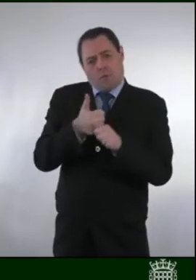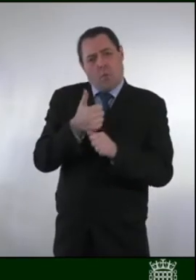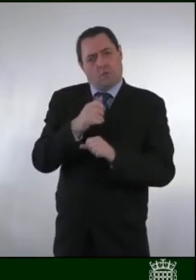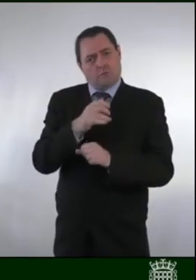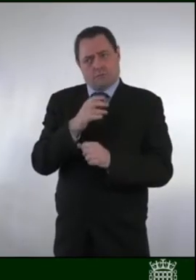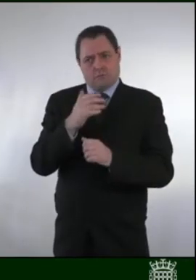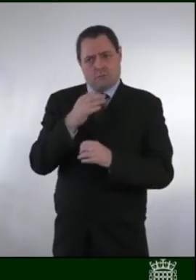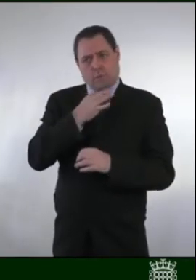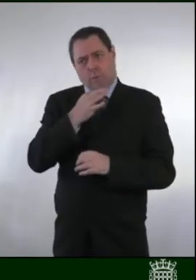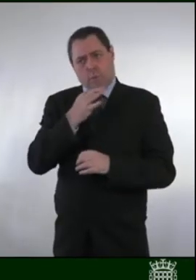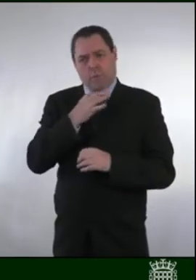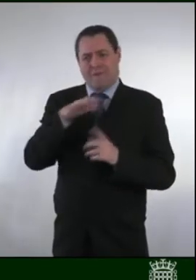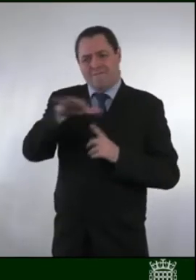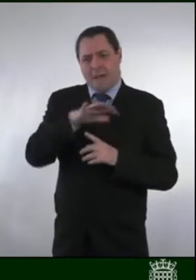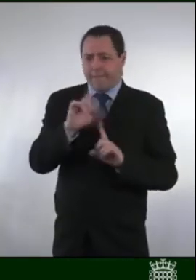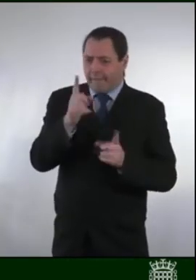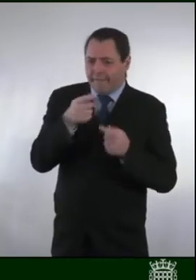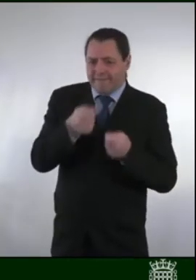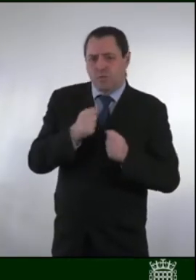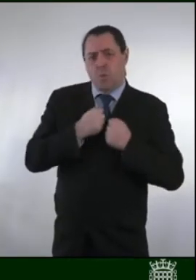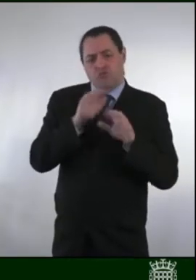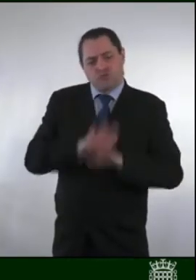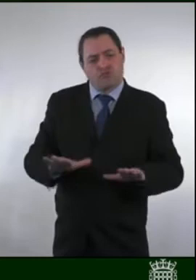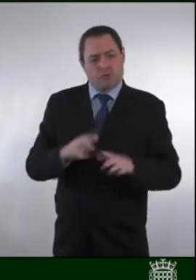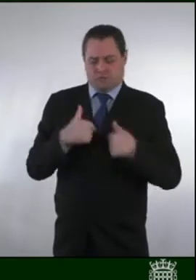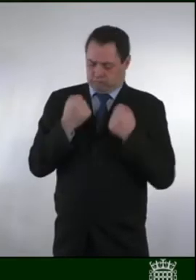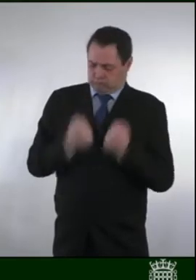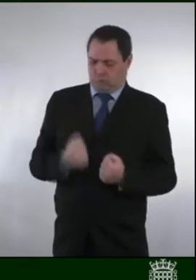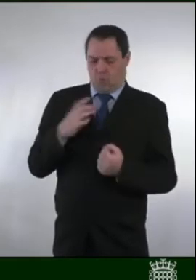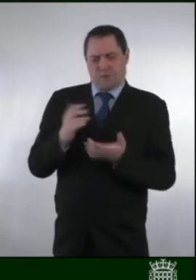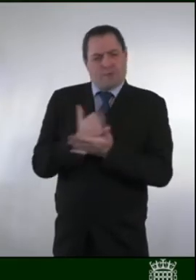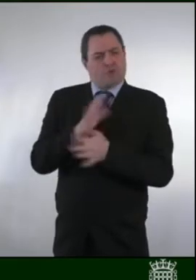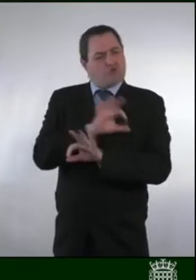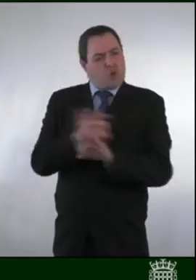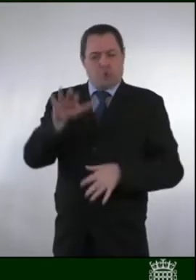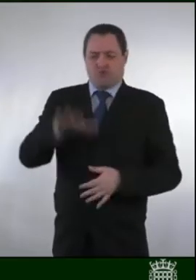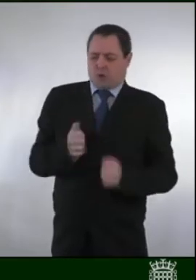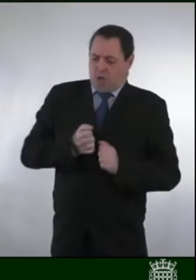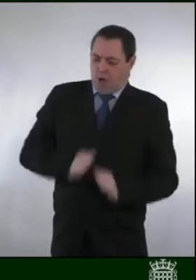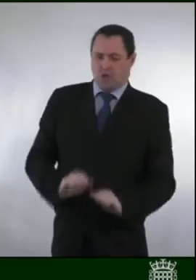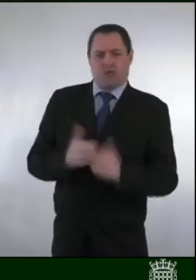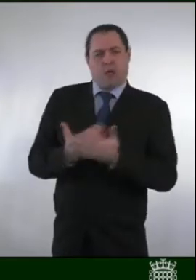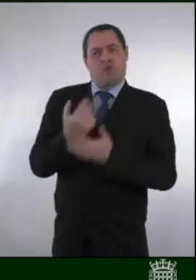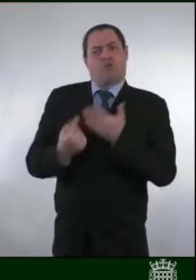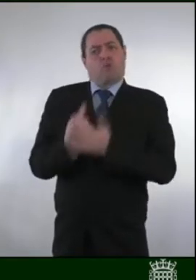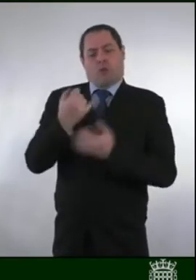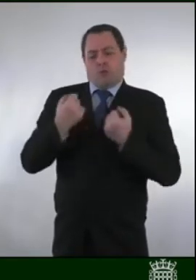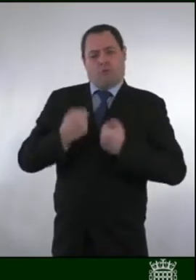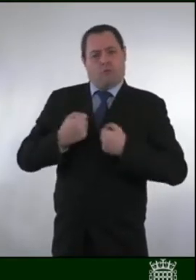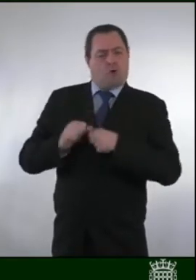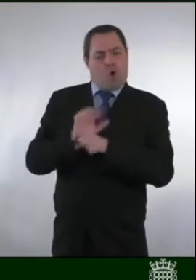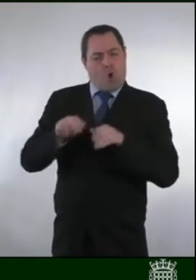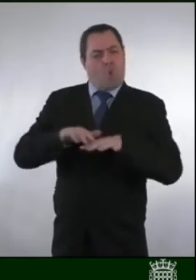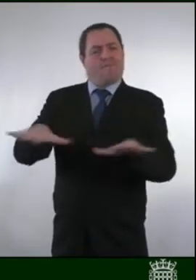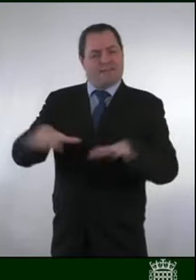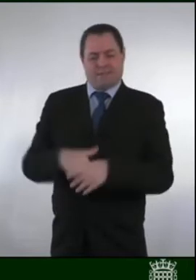is the intention of this government, this side of the House, that no child should go hungry this winter as a result of the COVID pandemic. Let's come to the Leader